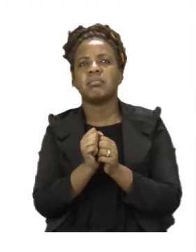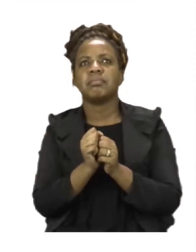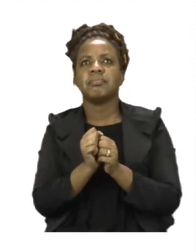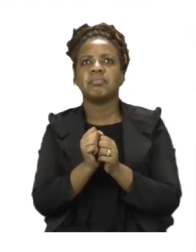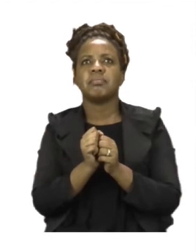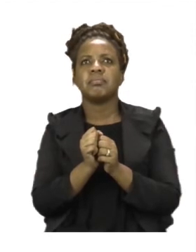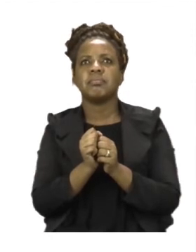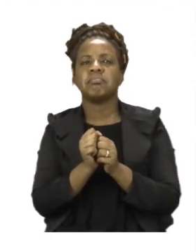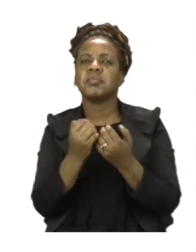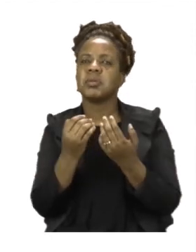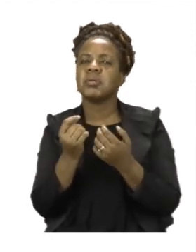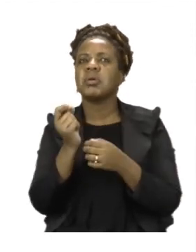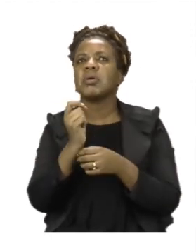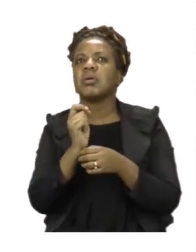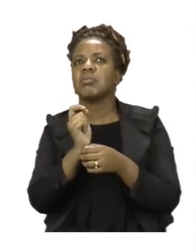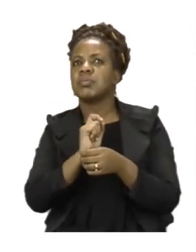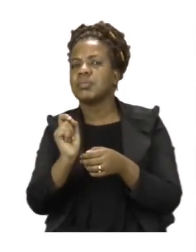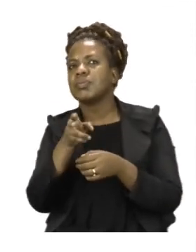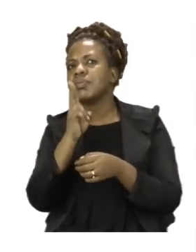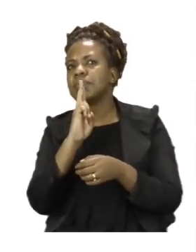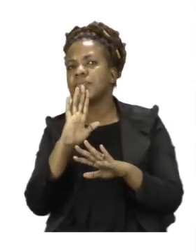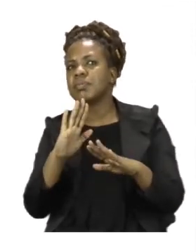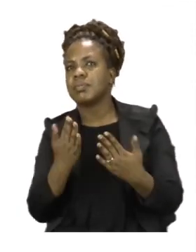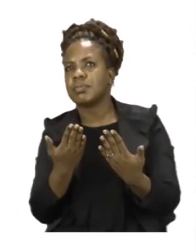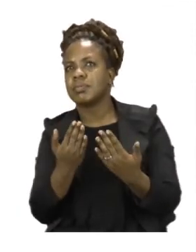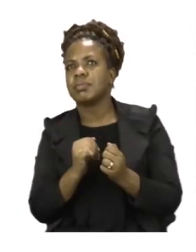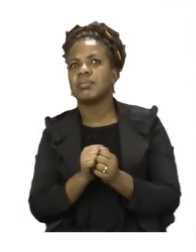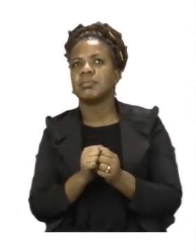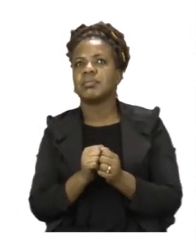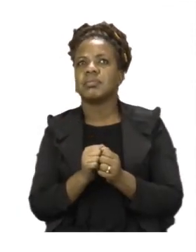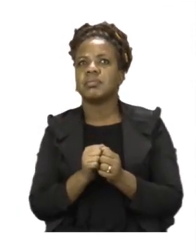write our answer? Well, we say